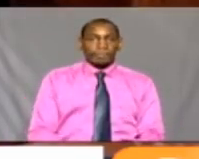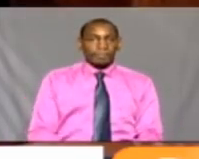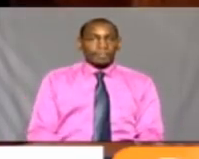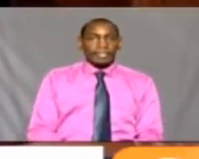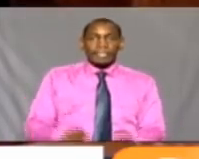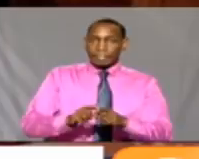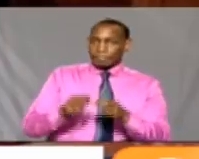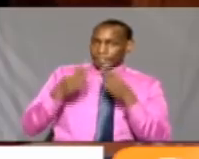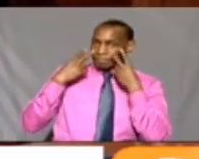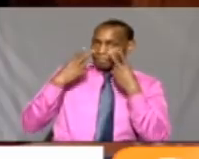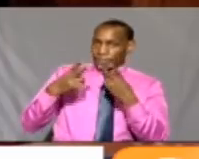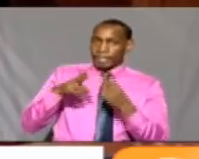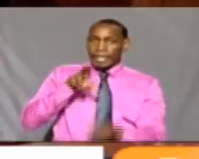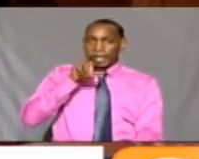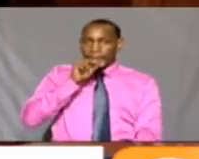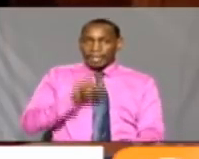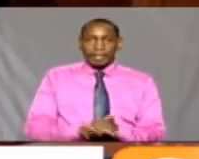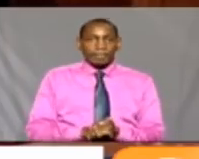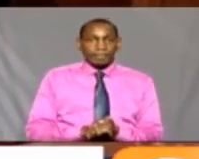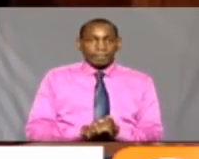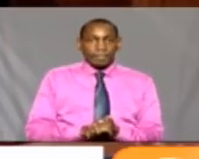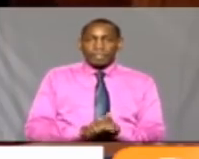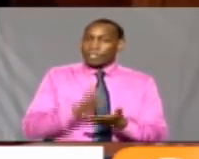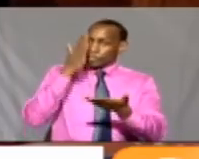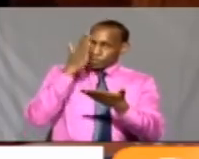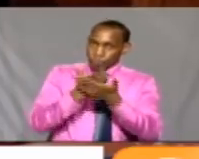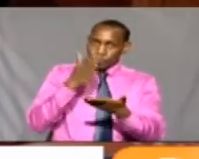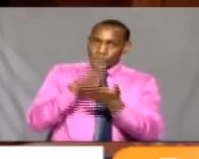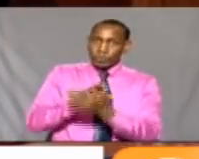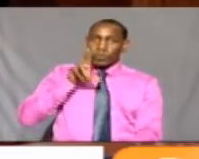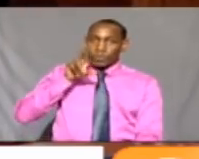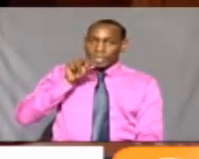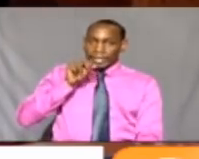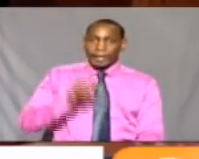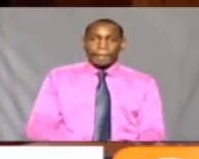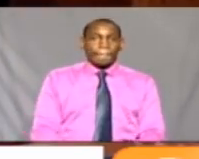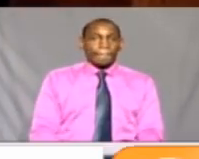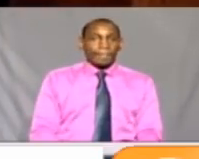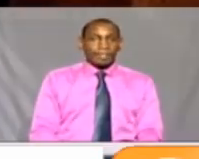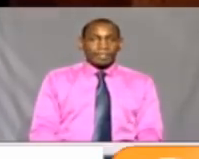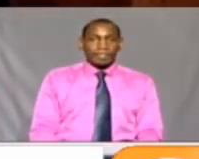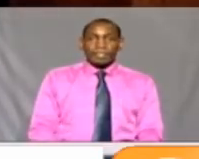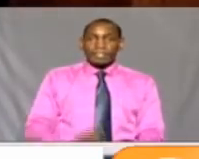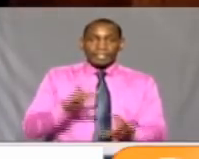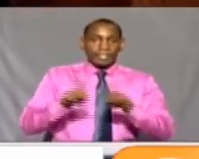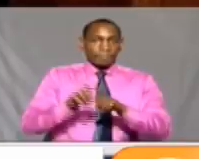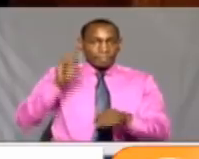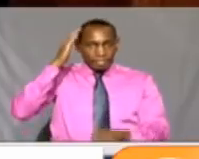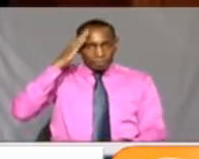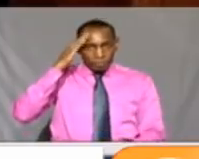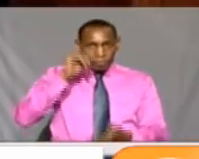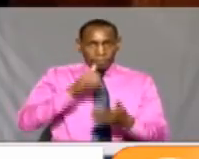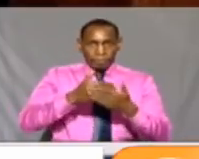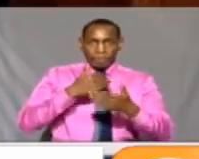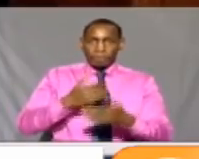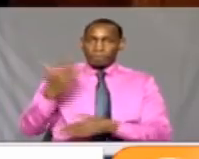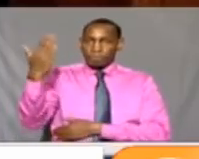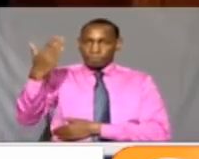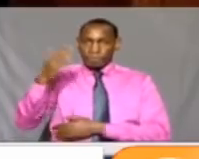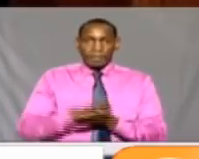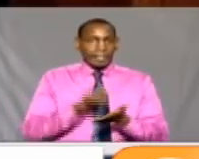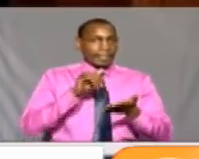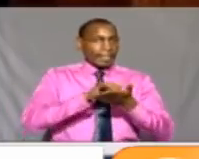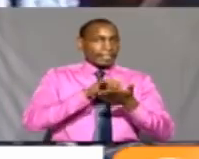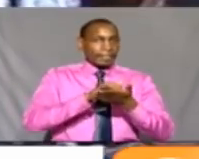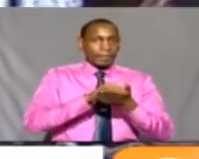and looks like a duck, it is a duck. Did you realize at the end of his presentation, he